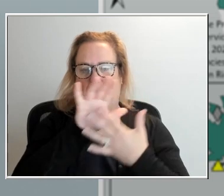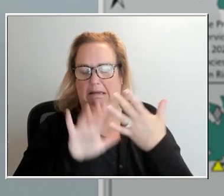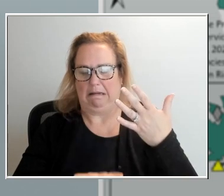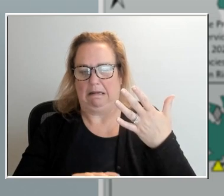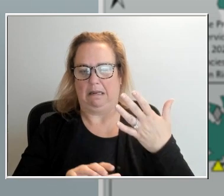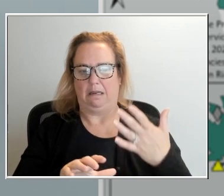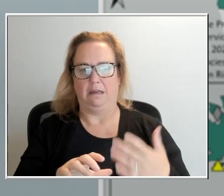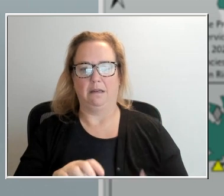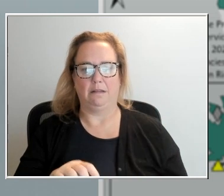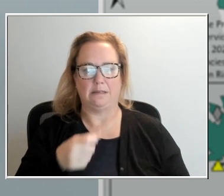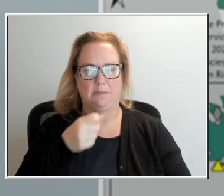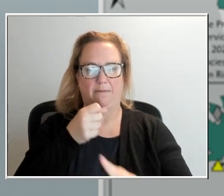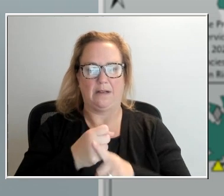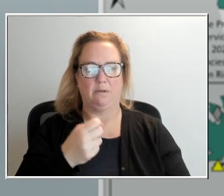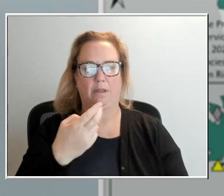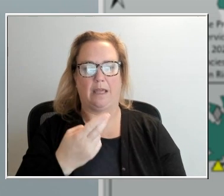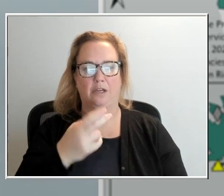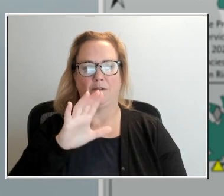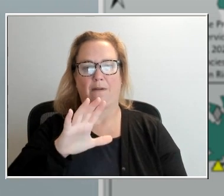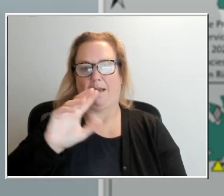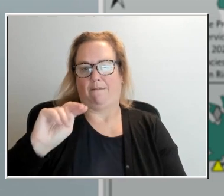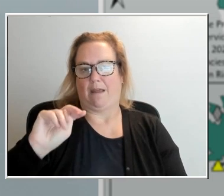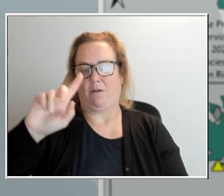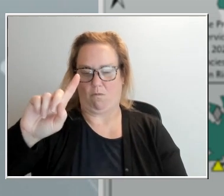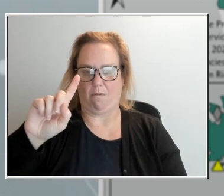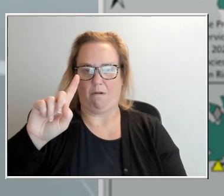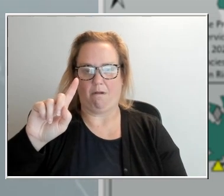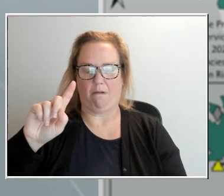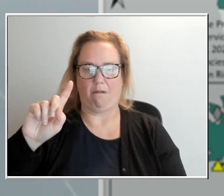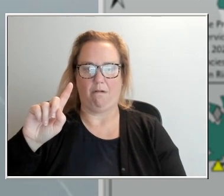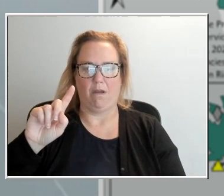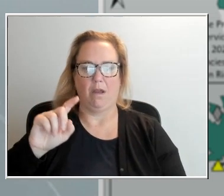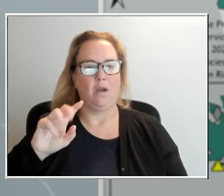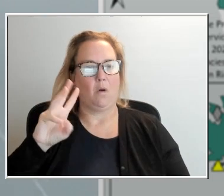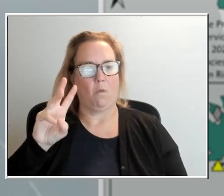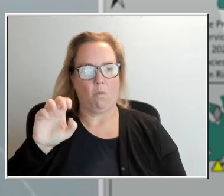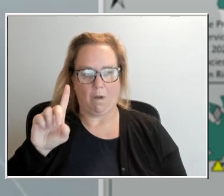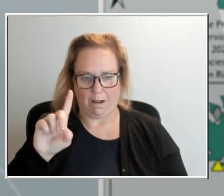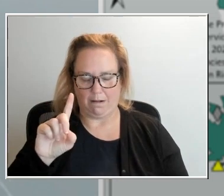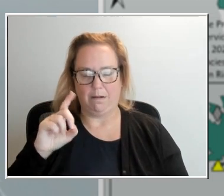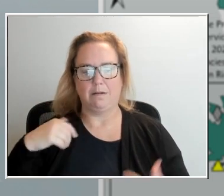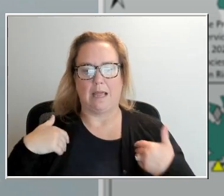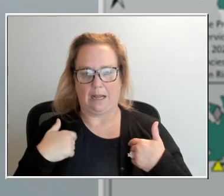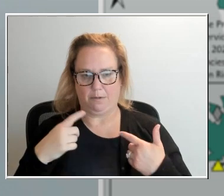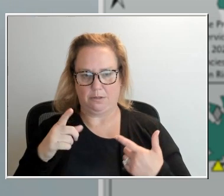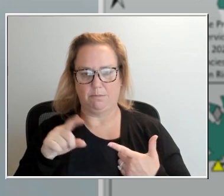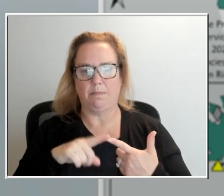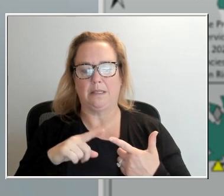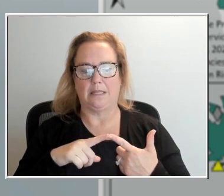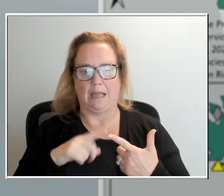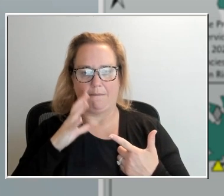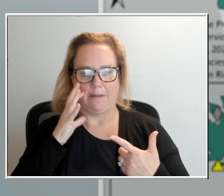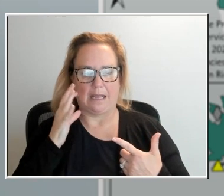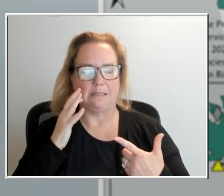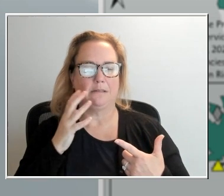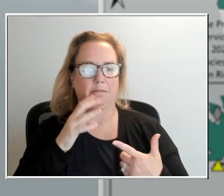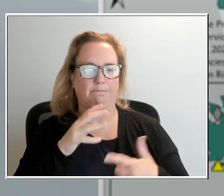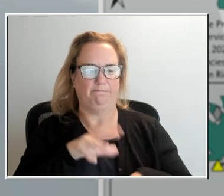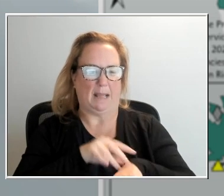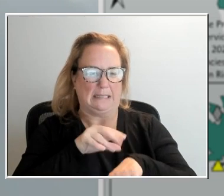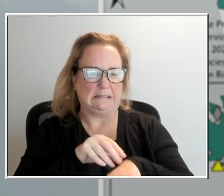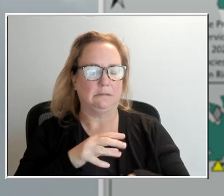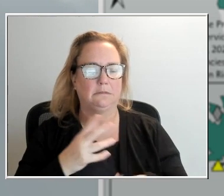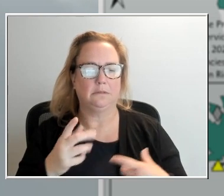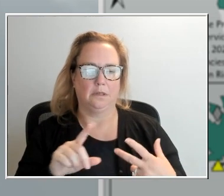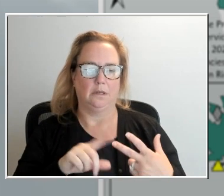H5N1. They have different, again, wild animals, but also in there they have domestic cats as well. So we do know that